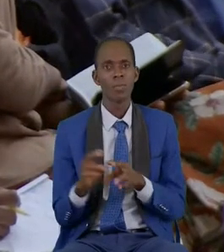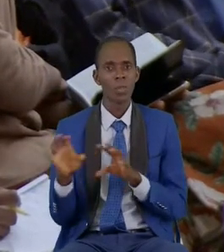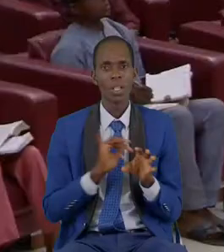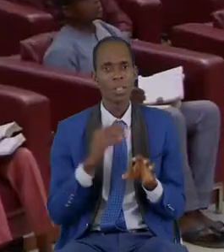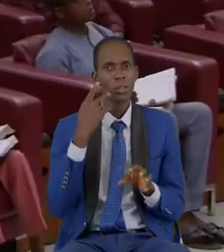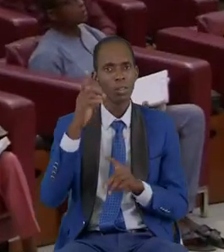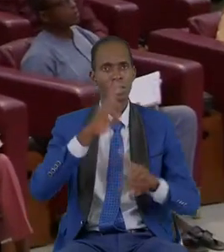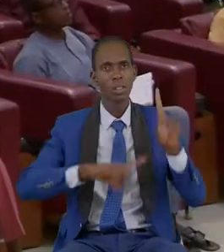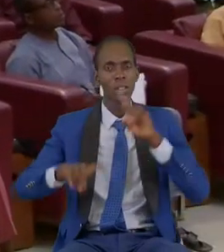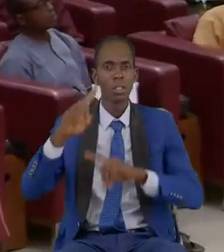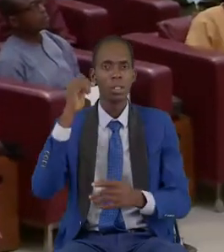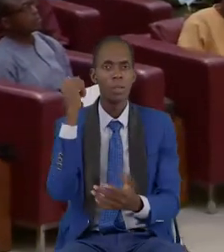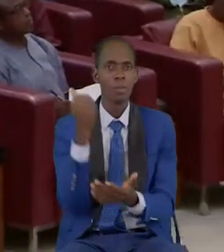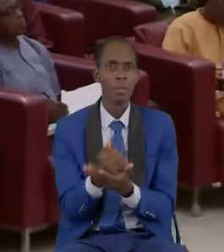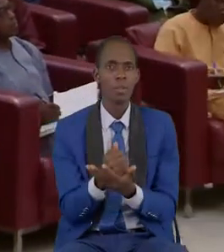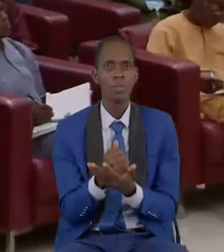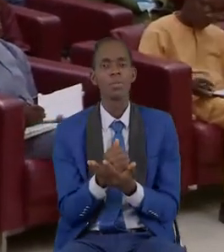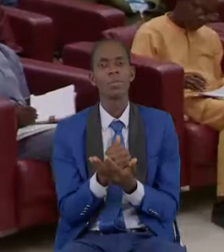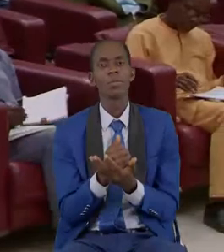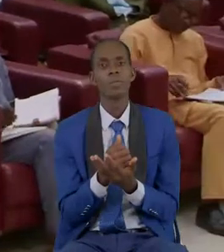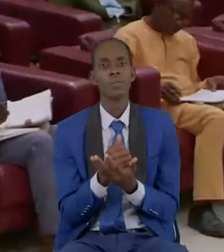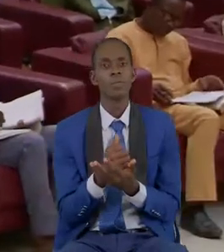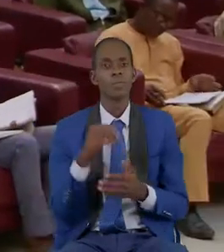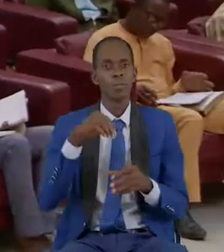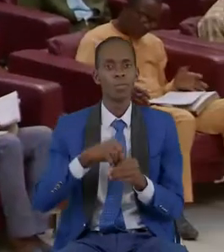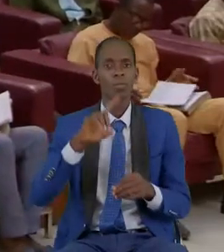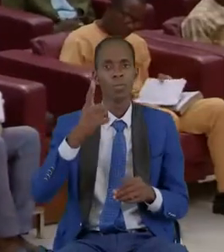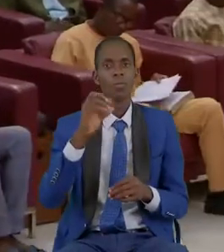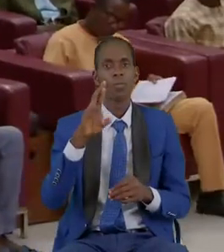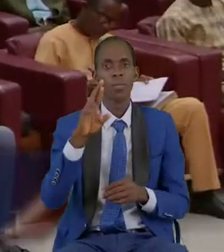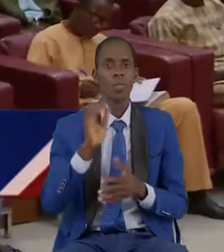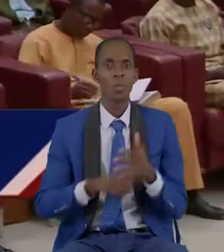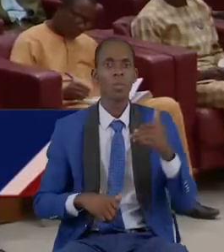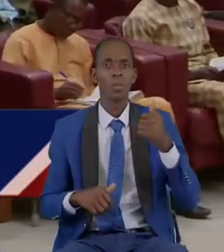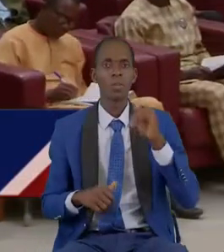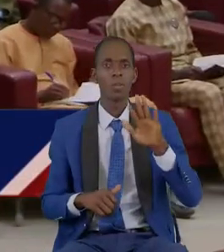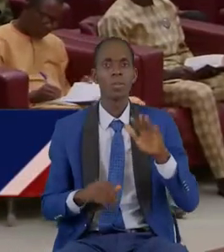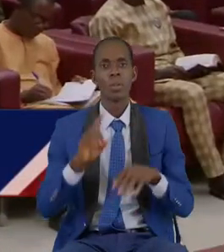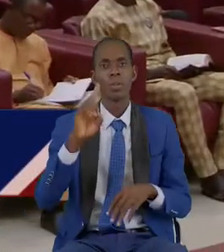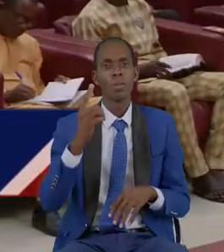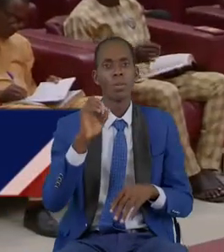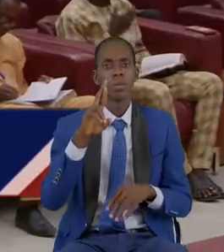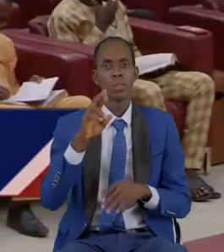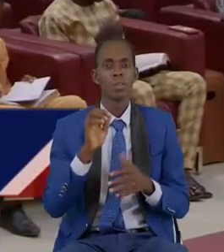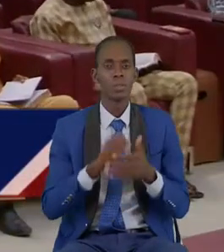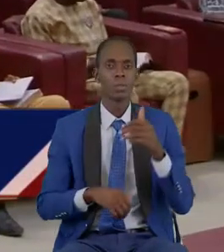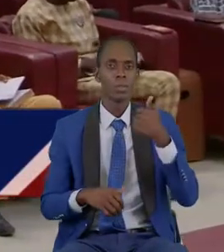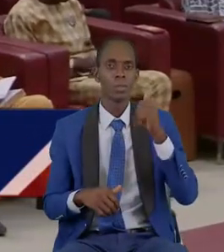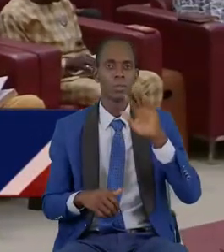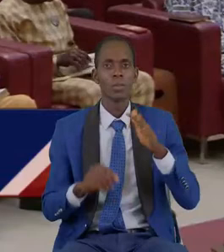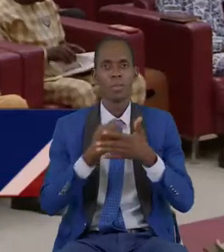now? In 1 Corinthians chapter 15, reading from verse 33. 1 Corinthians